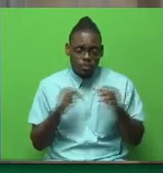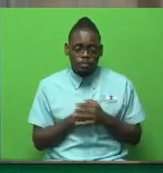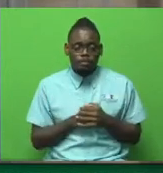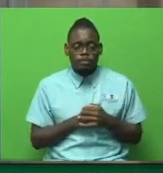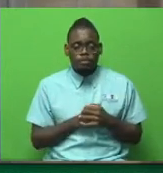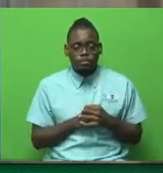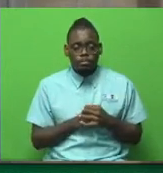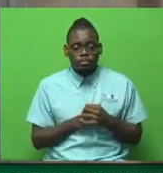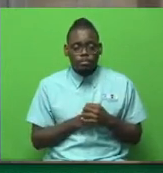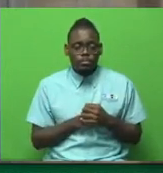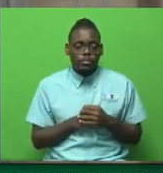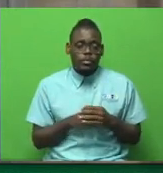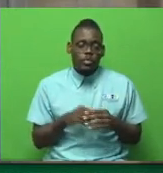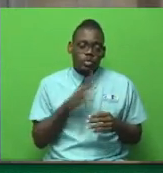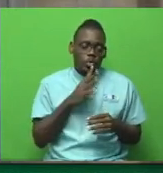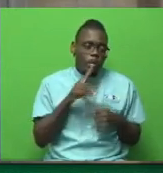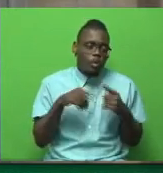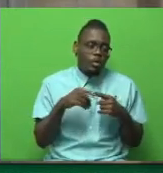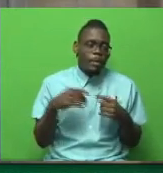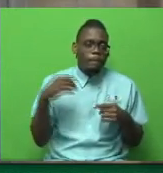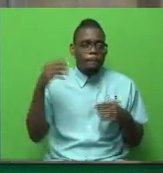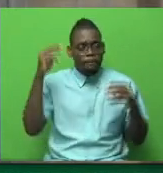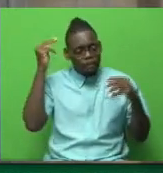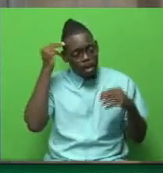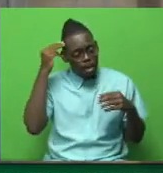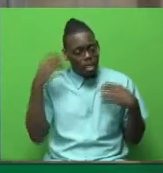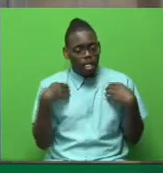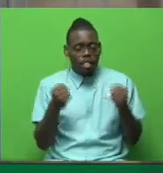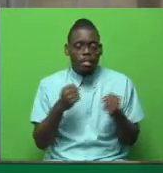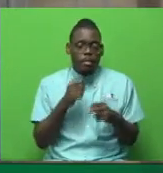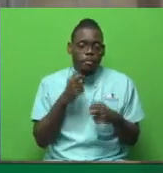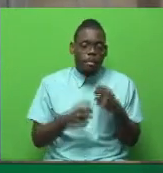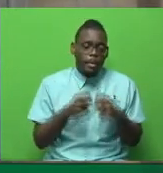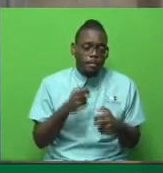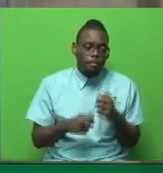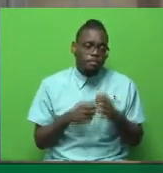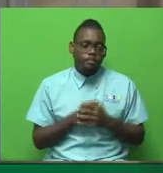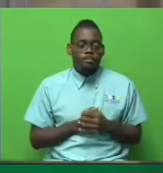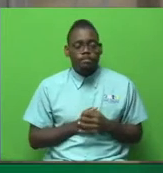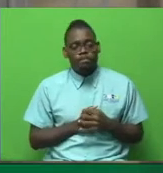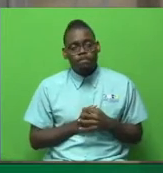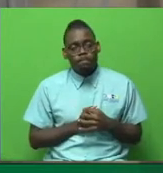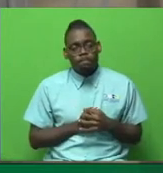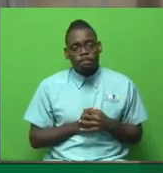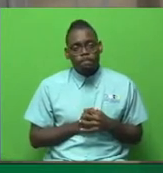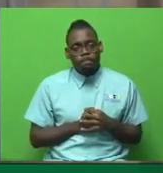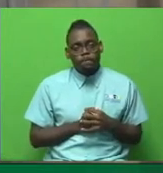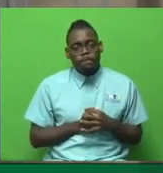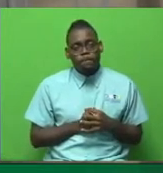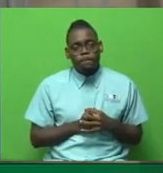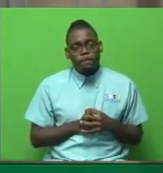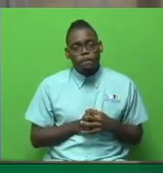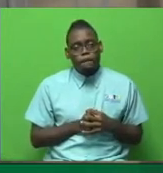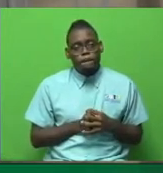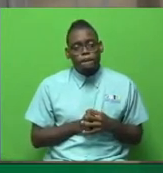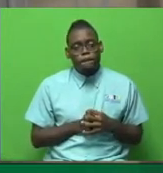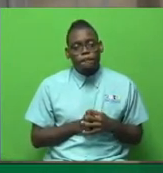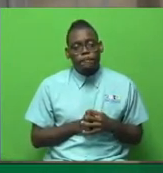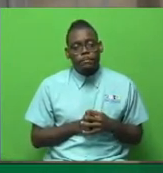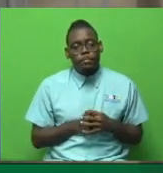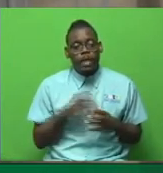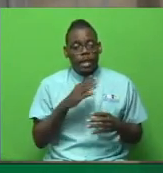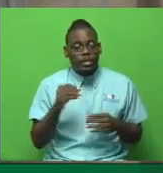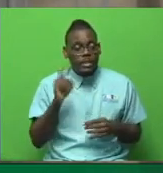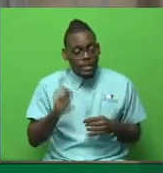for staff on-site recreational facilities for all regional health authorities an assessment